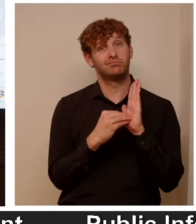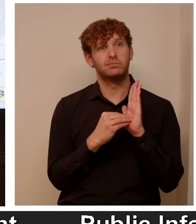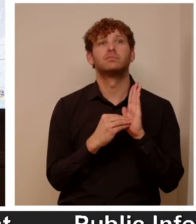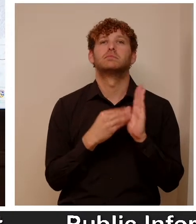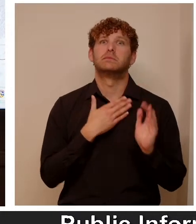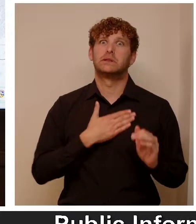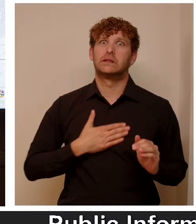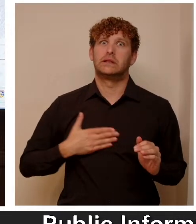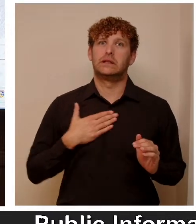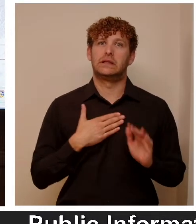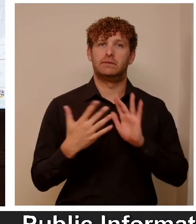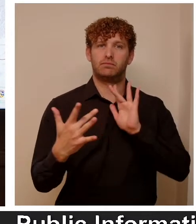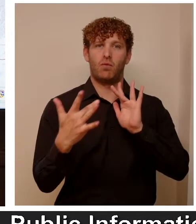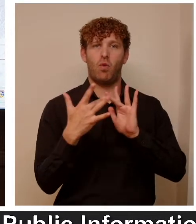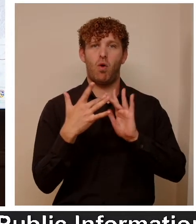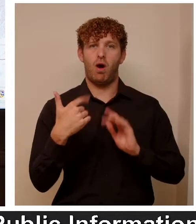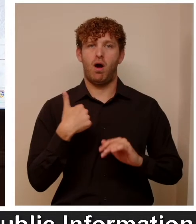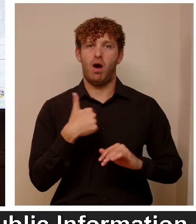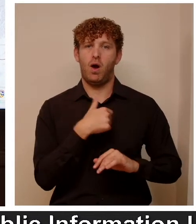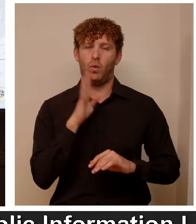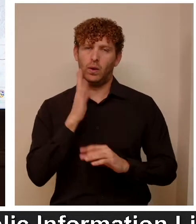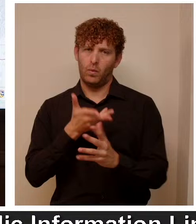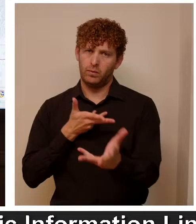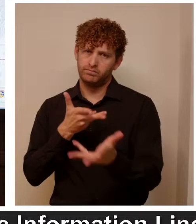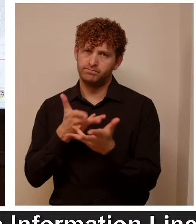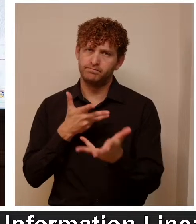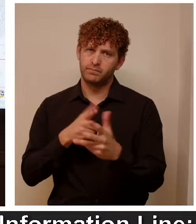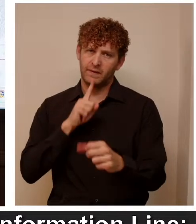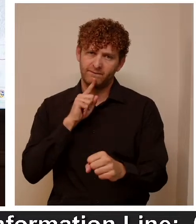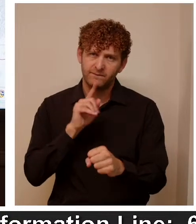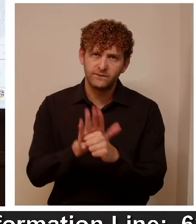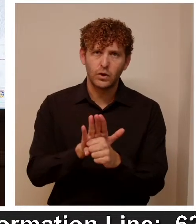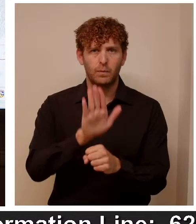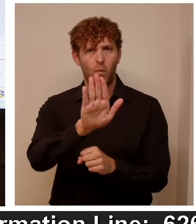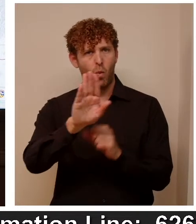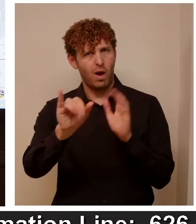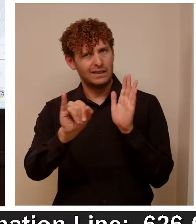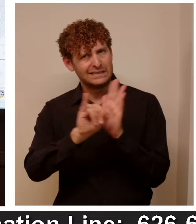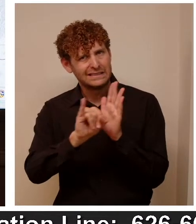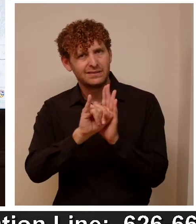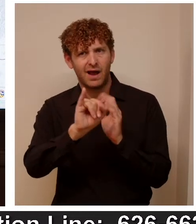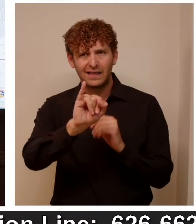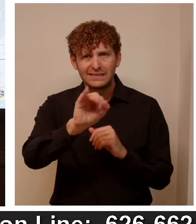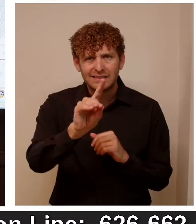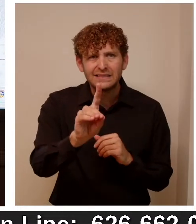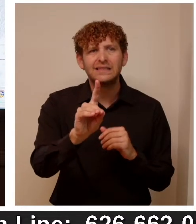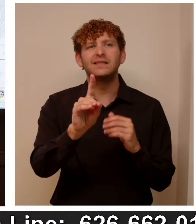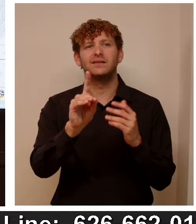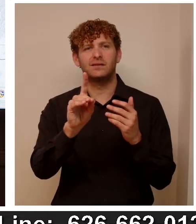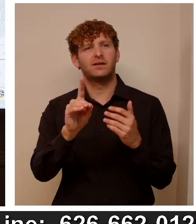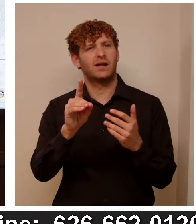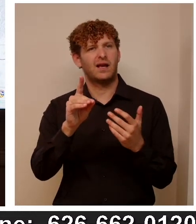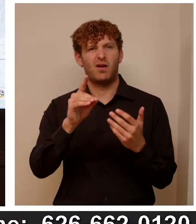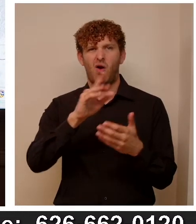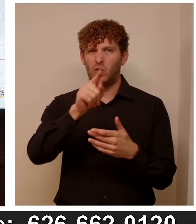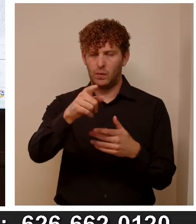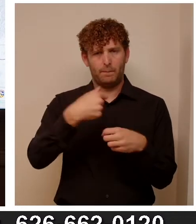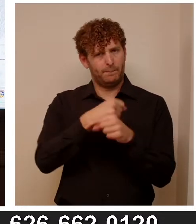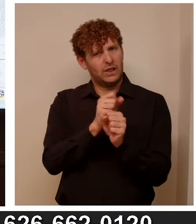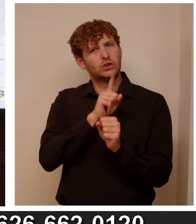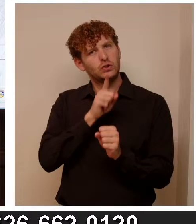contact us. We will work with you to confirm identity and ensure you receive all of the benefits that you're eligible